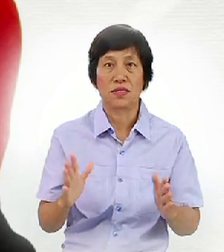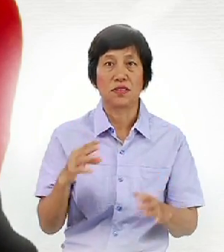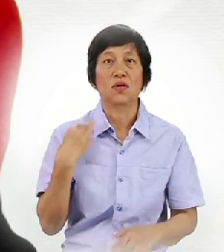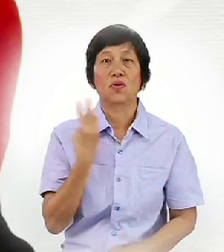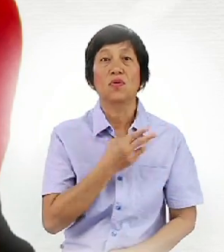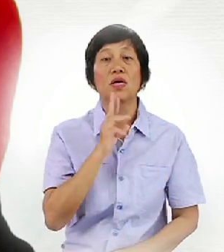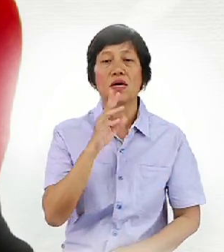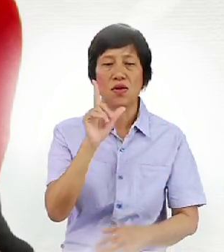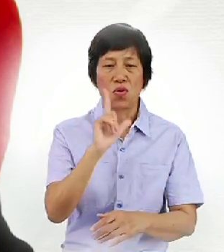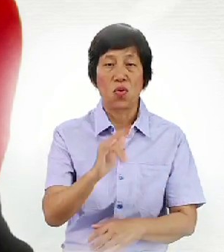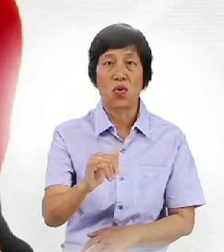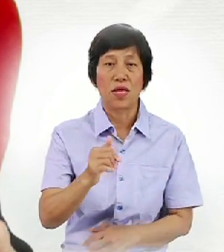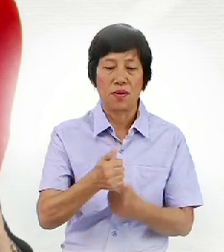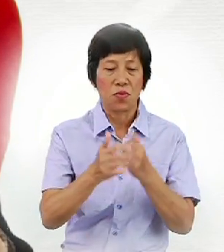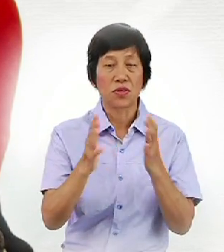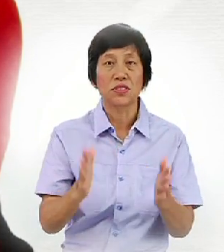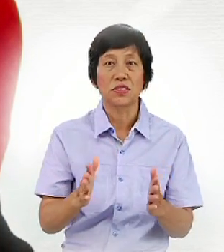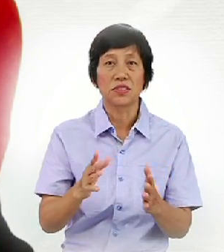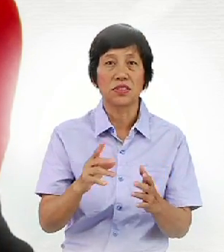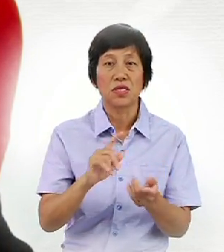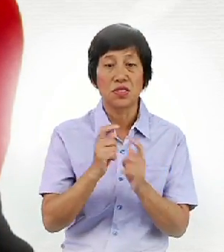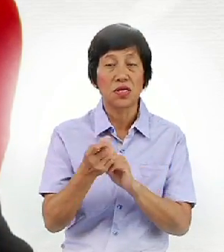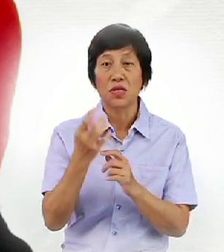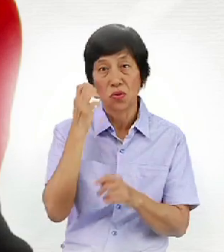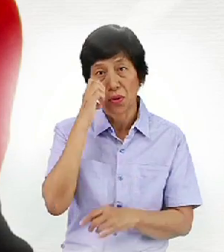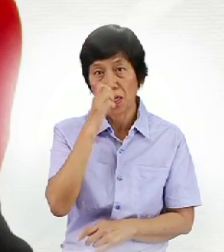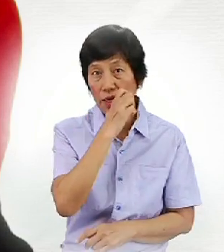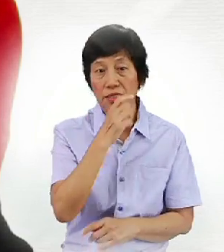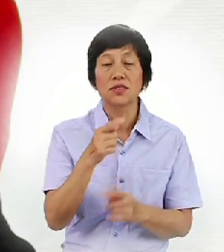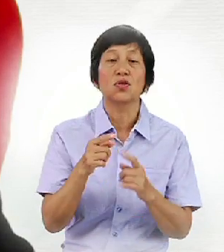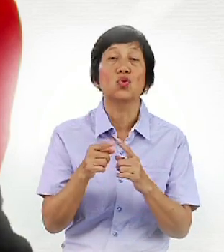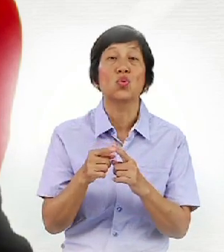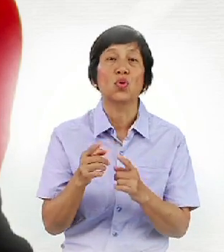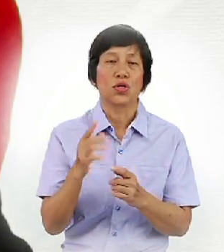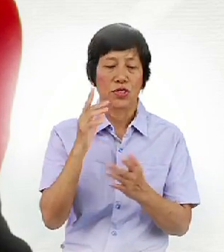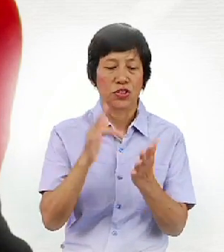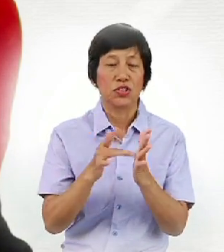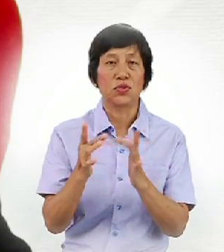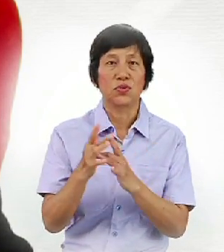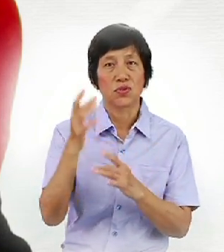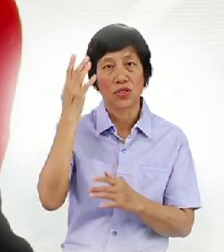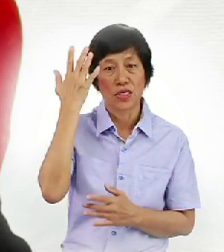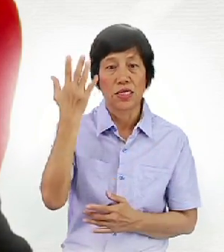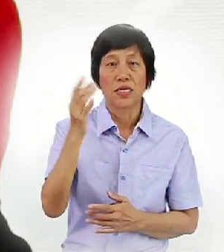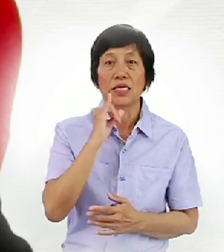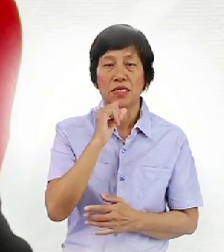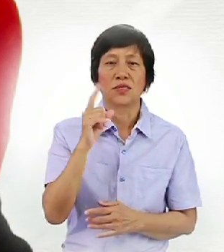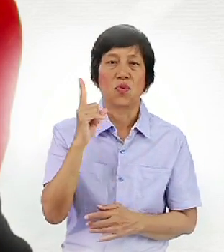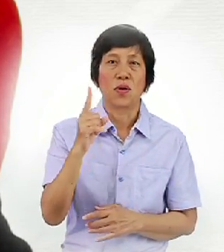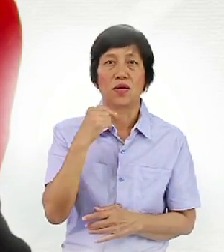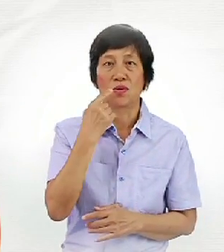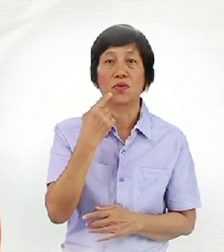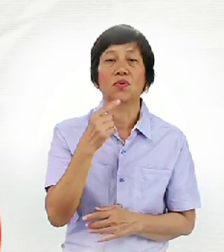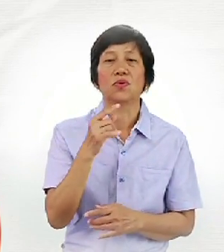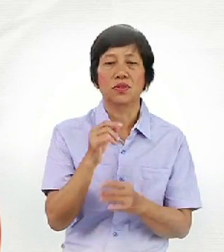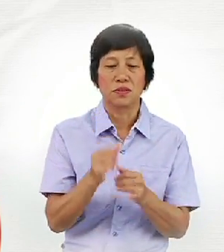apostles. Turn your eyes to Jesus. He is the one who really